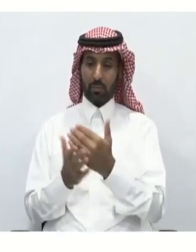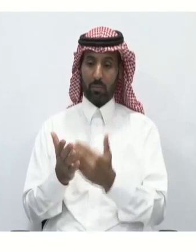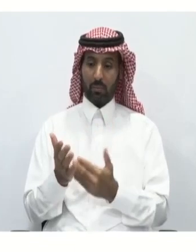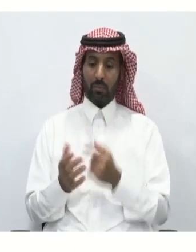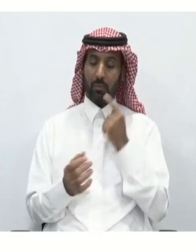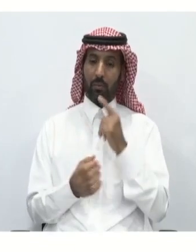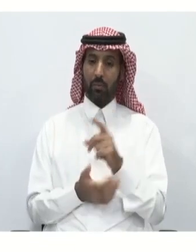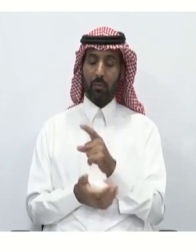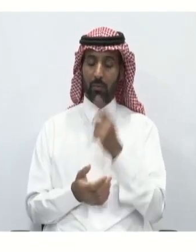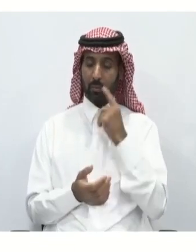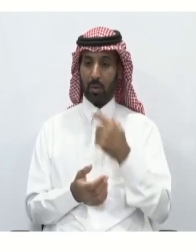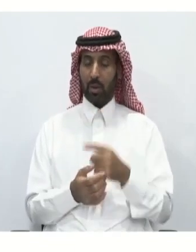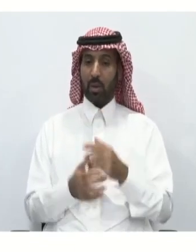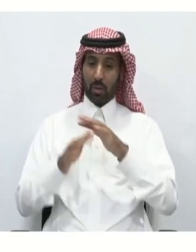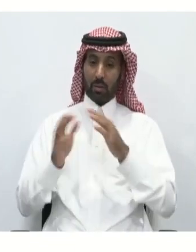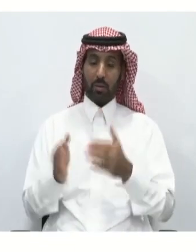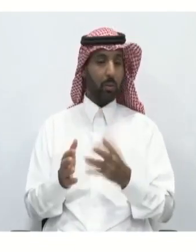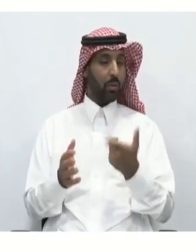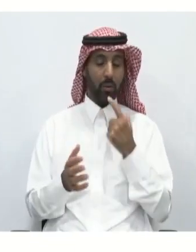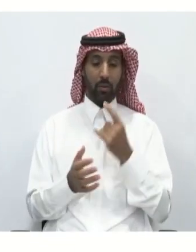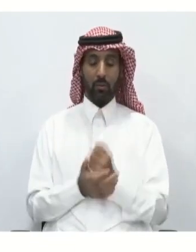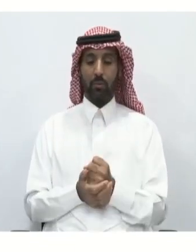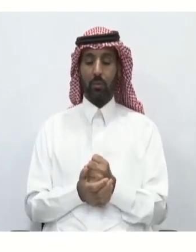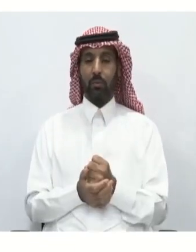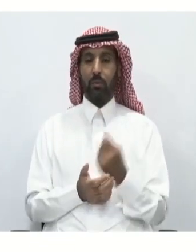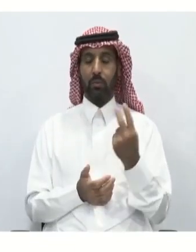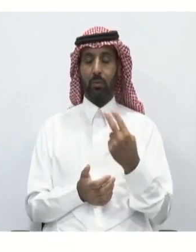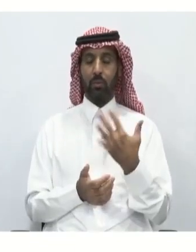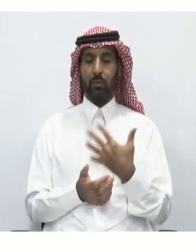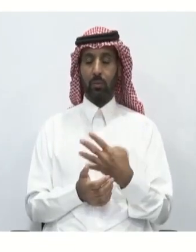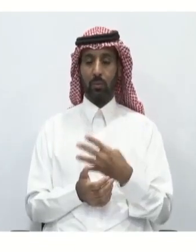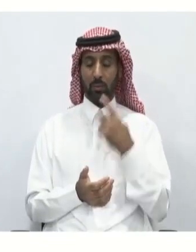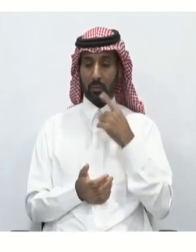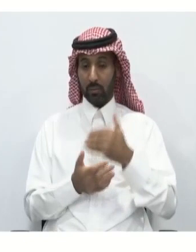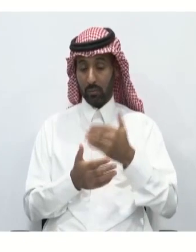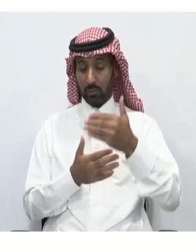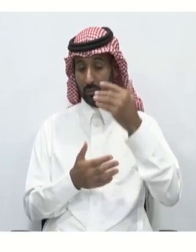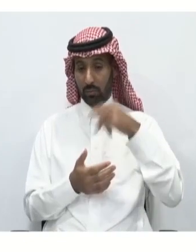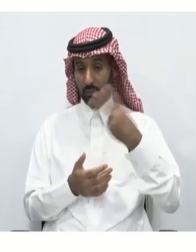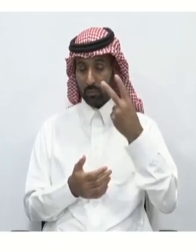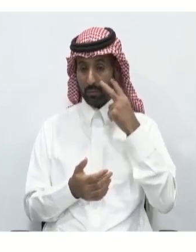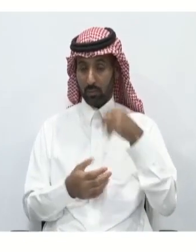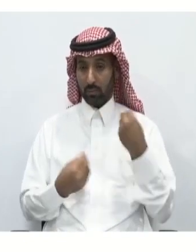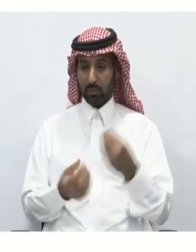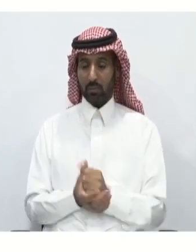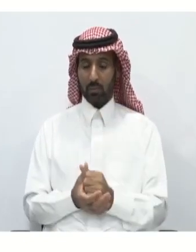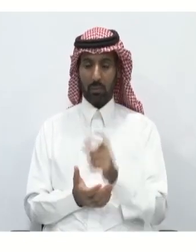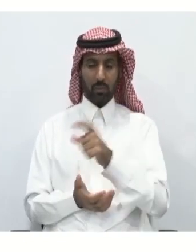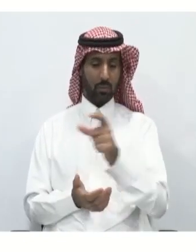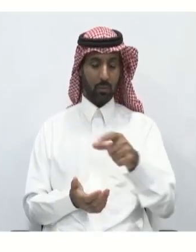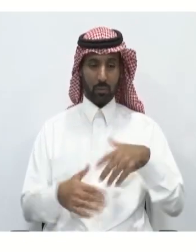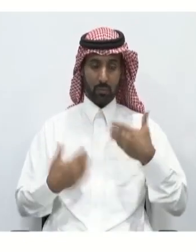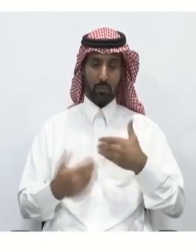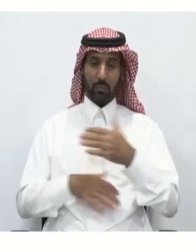village. My room is on the 23rd floor with a breathtaking view of the bay. It's almost too good to be true, and everyone is